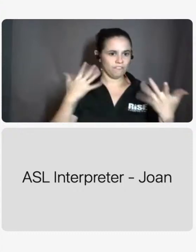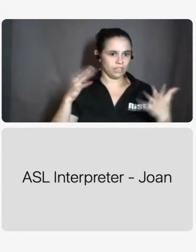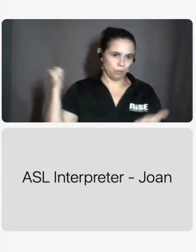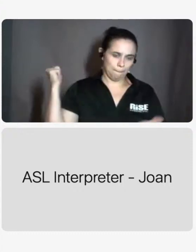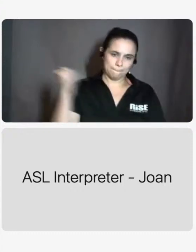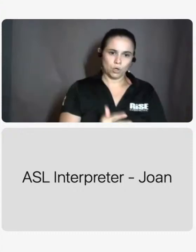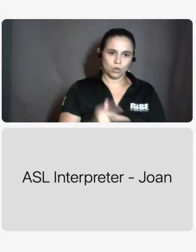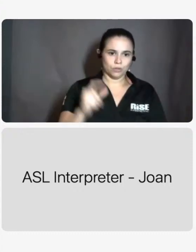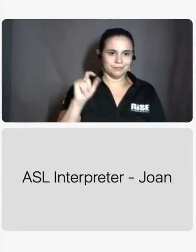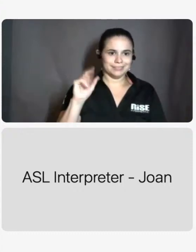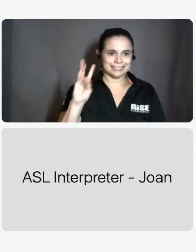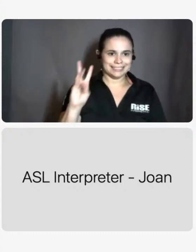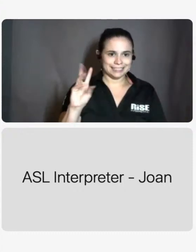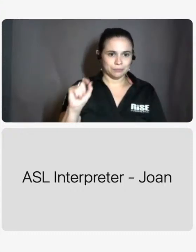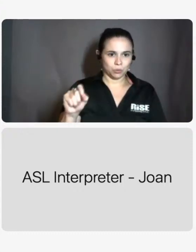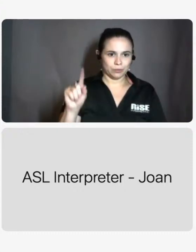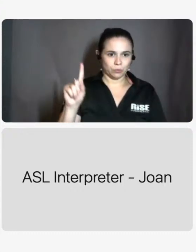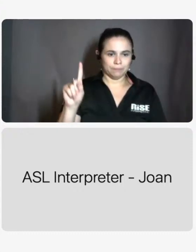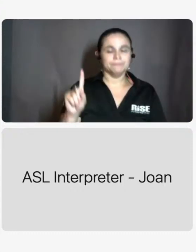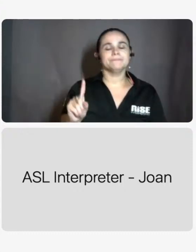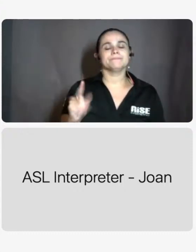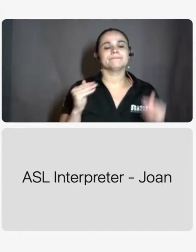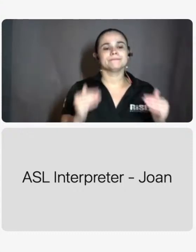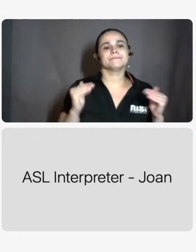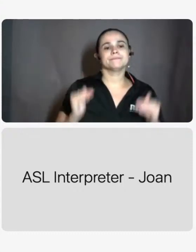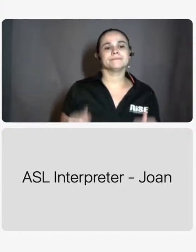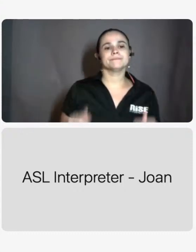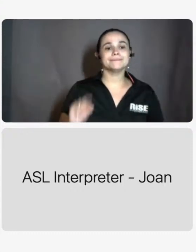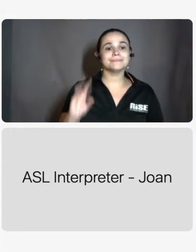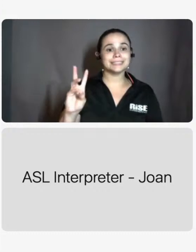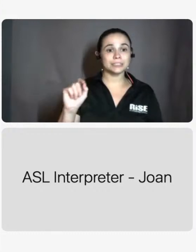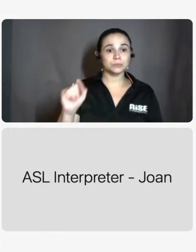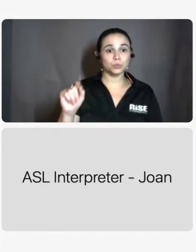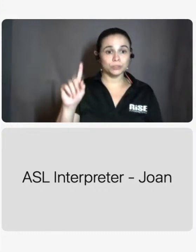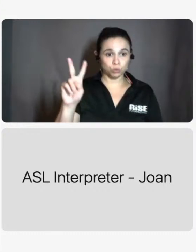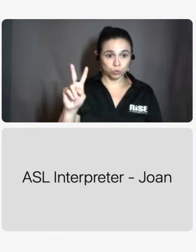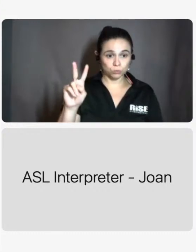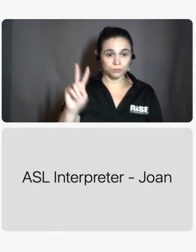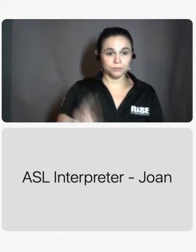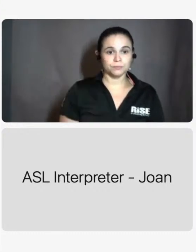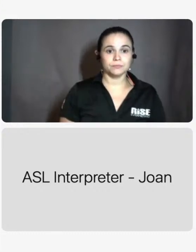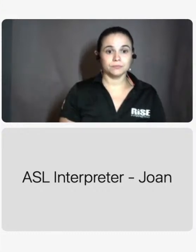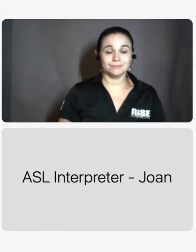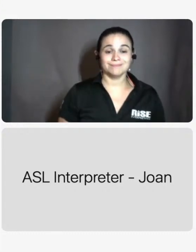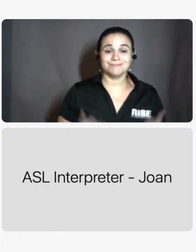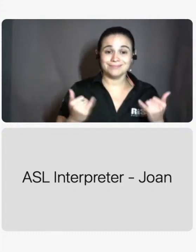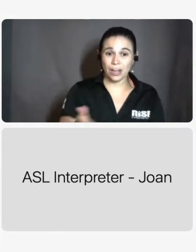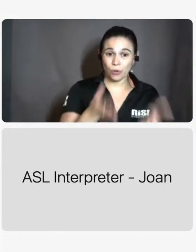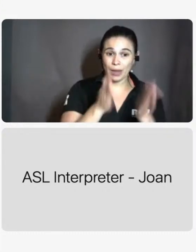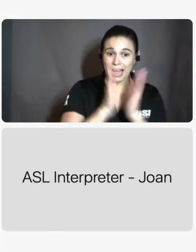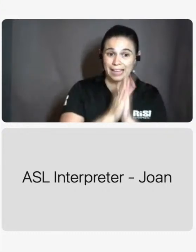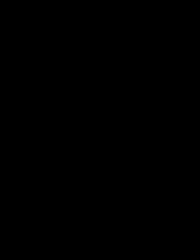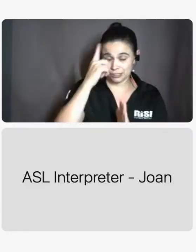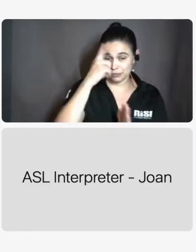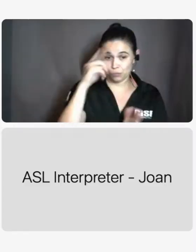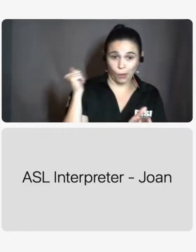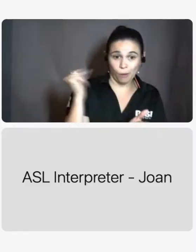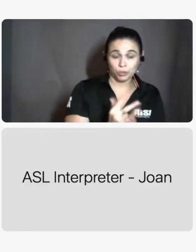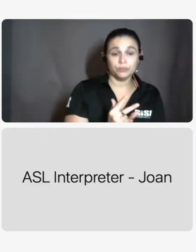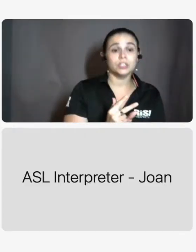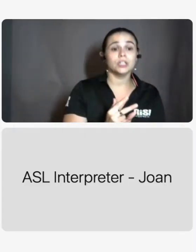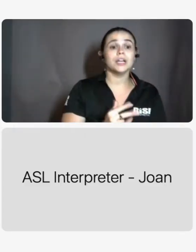Moving on to 6.2. I'm asking for a motion to approve item 6.2, adoption of resolution